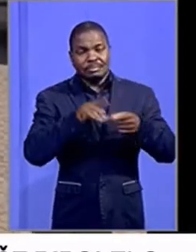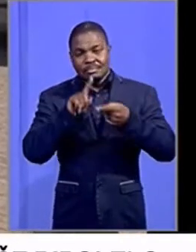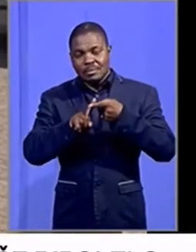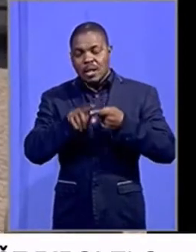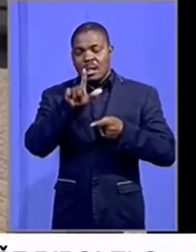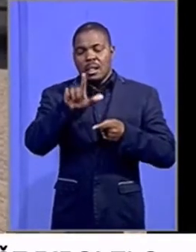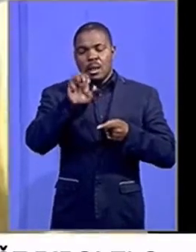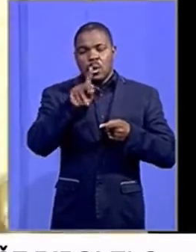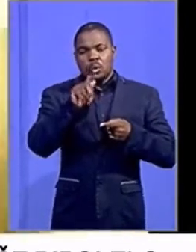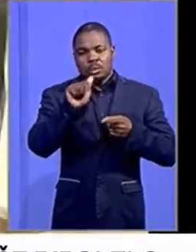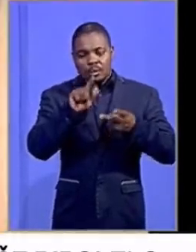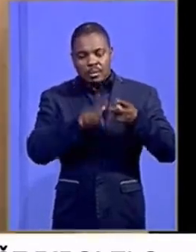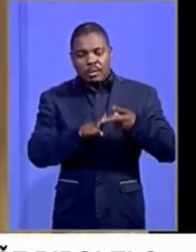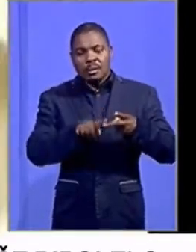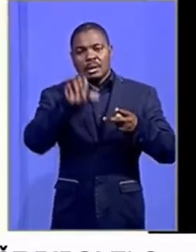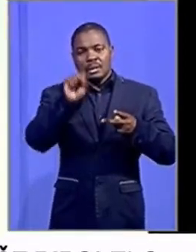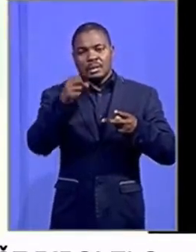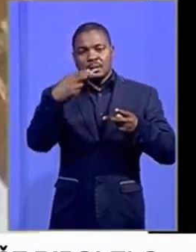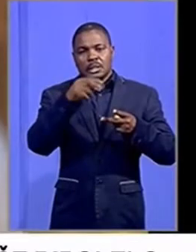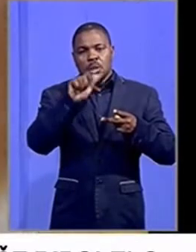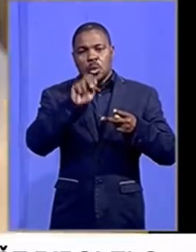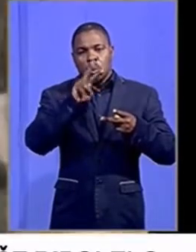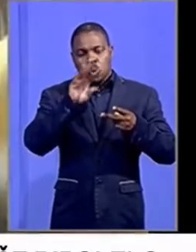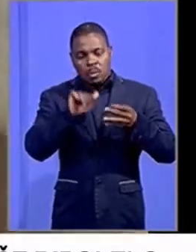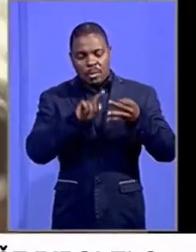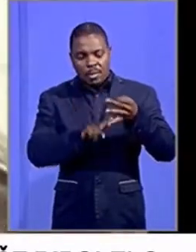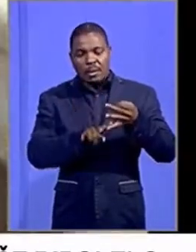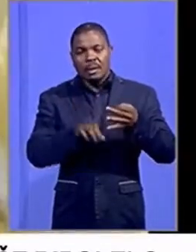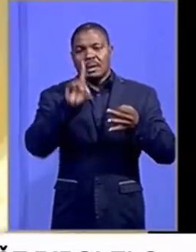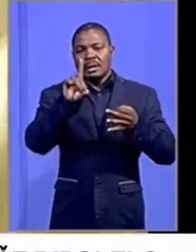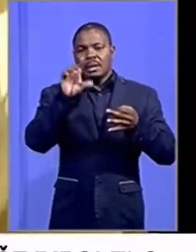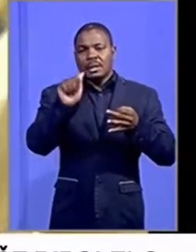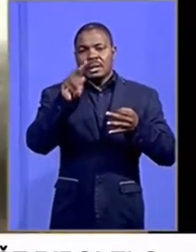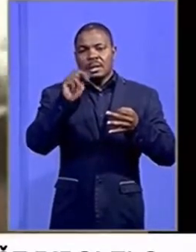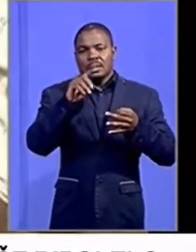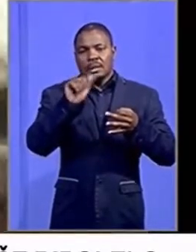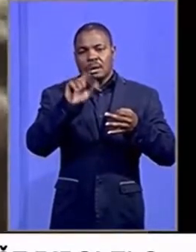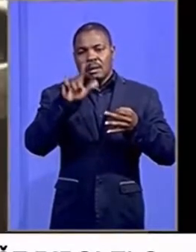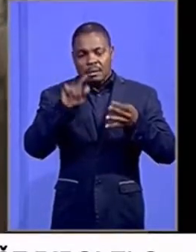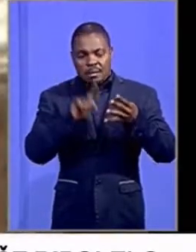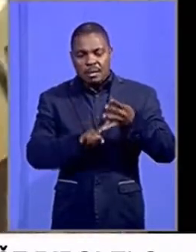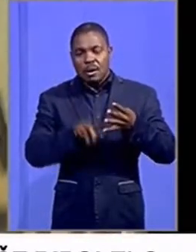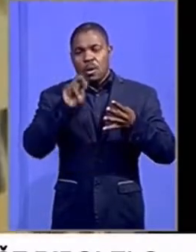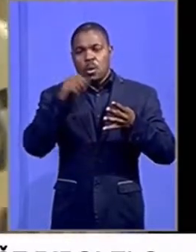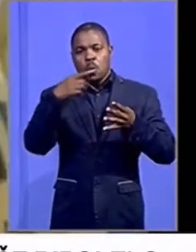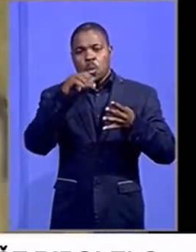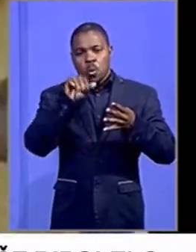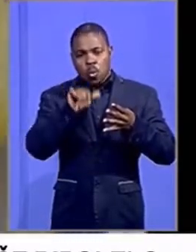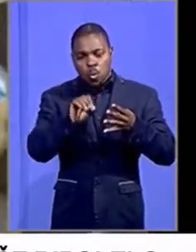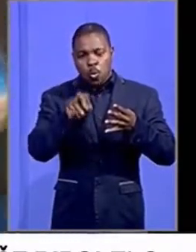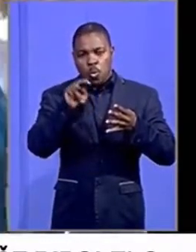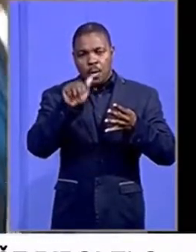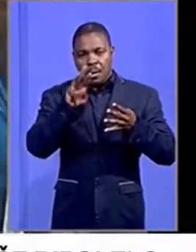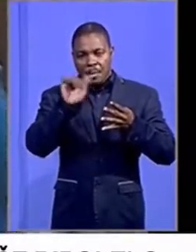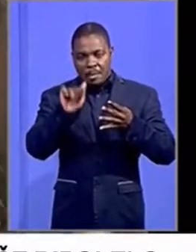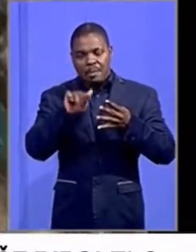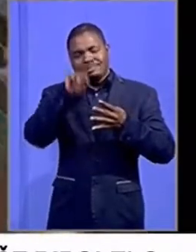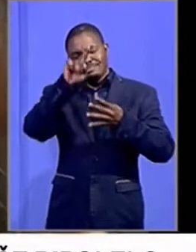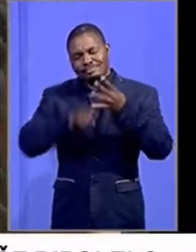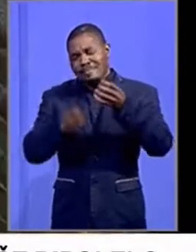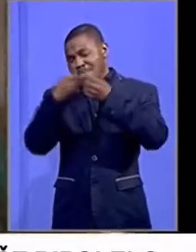wa Lekota, Mpazi Mashilowa, Reverend Mvume Dandala, Smarts Nkonyama le ba bangwe ba bantši. Ka yona nakong yeo COPE